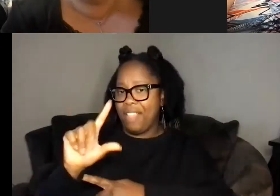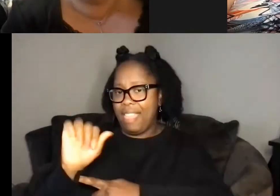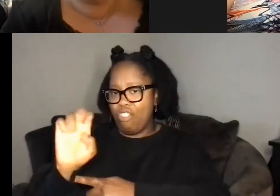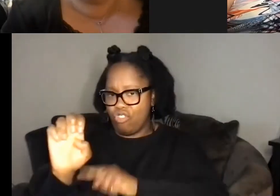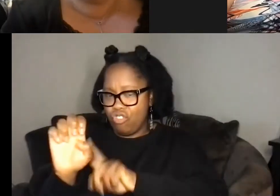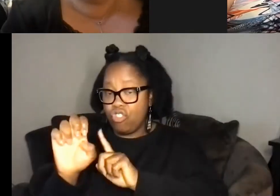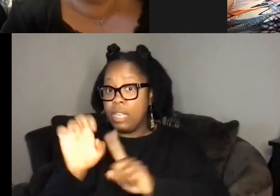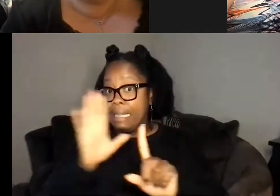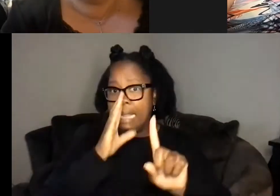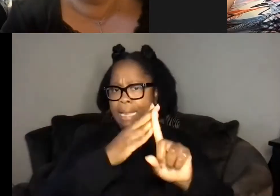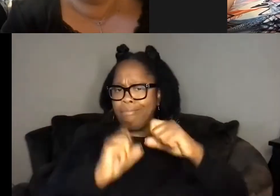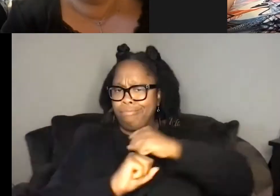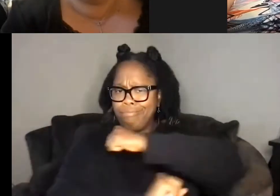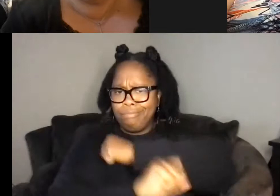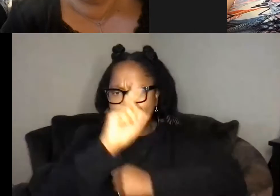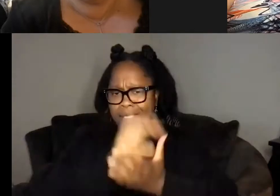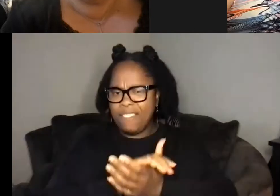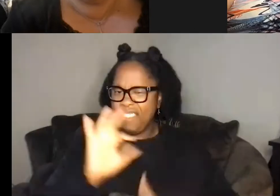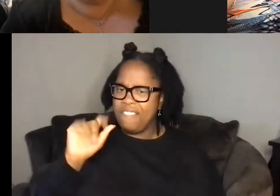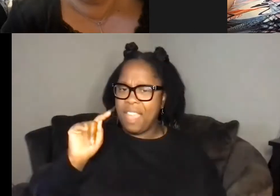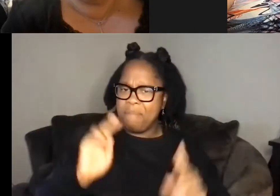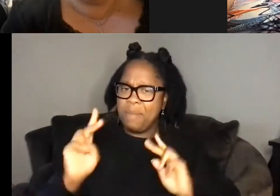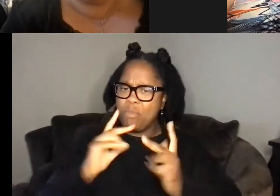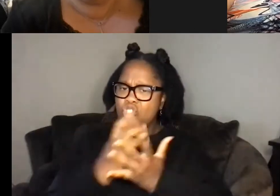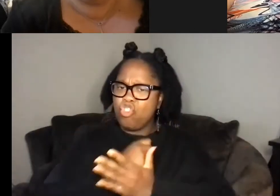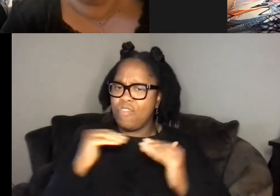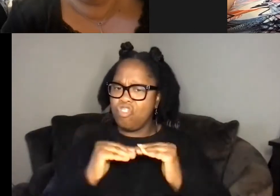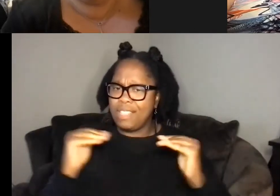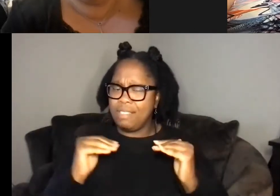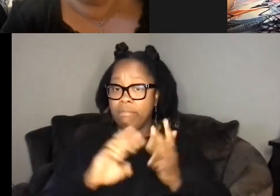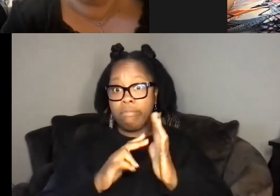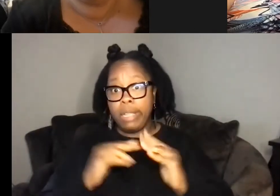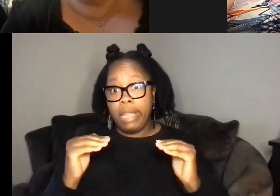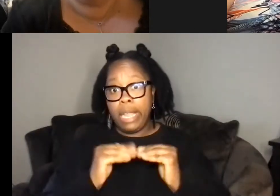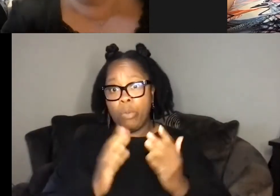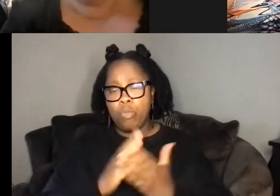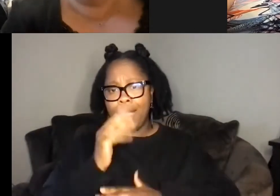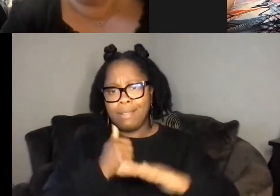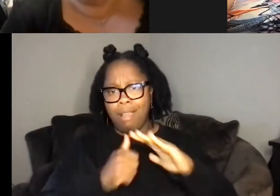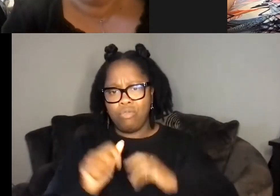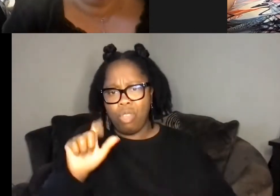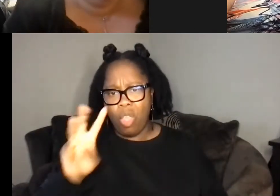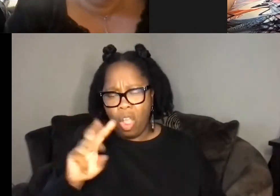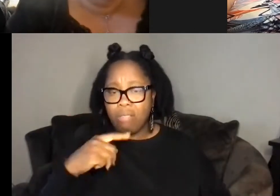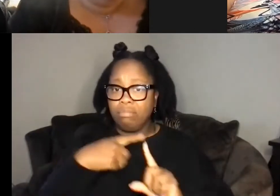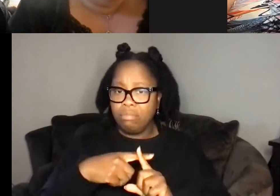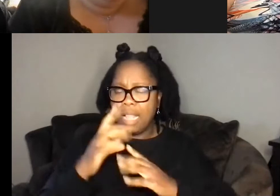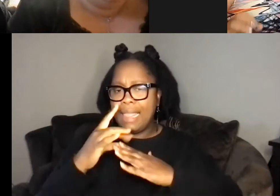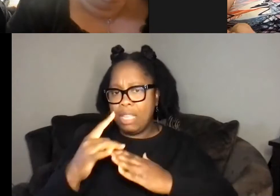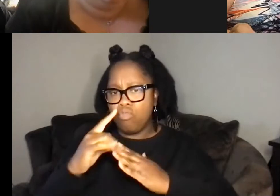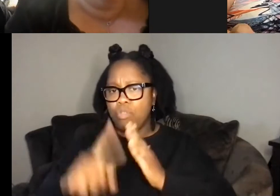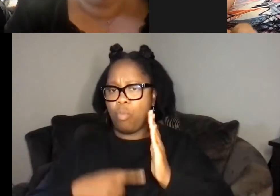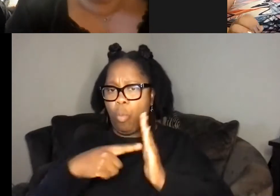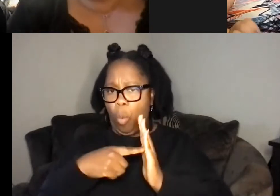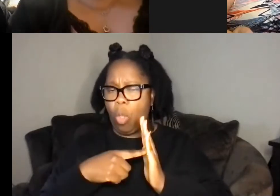fundamental belief that fat people deserve justice, which includes equal rights under the law, as well as a leadership role